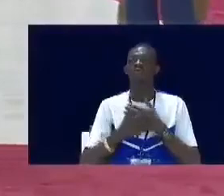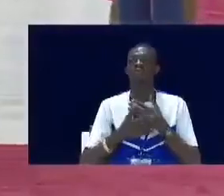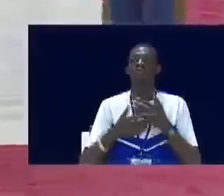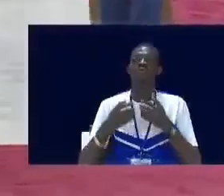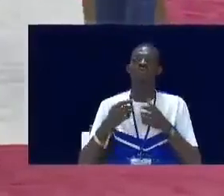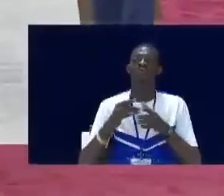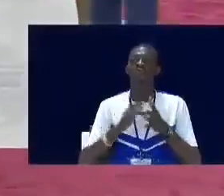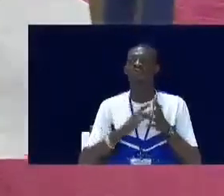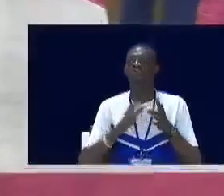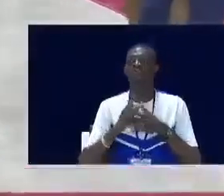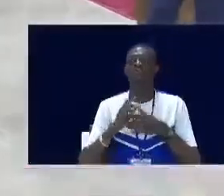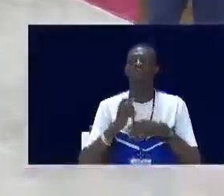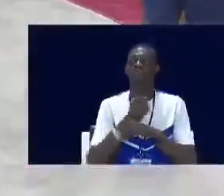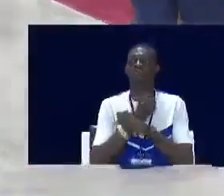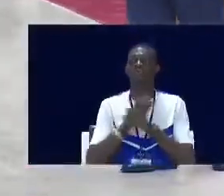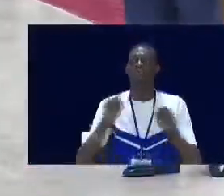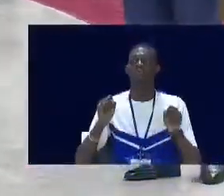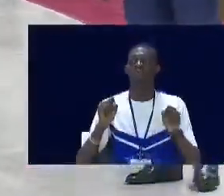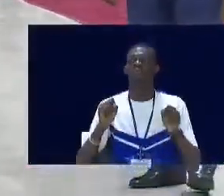prophet says,